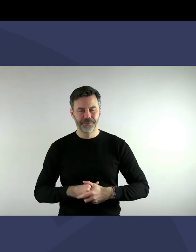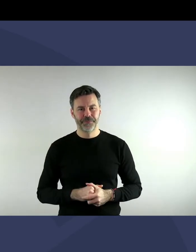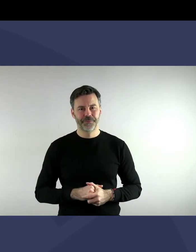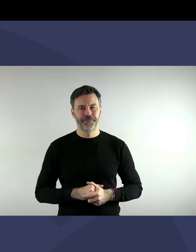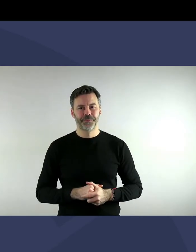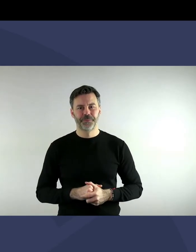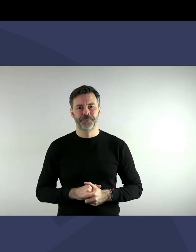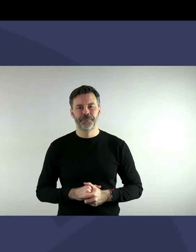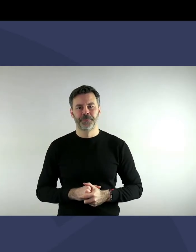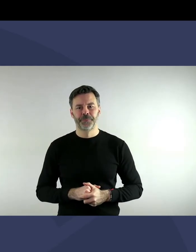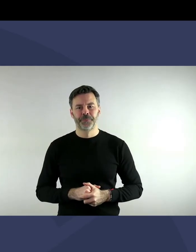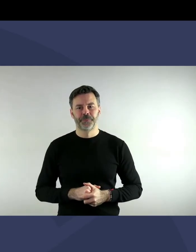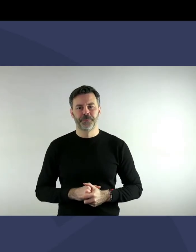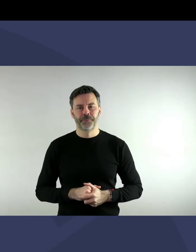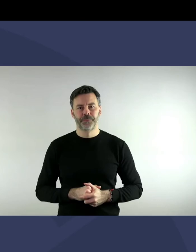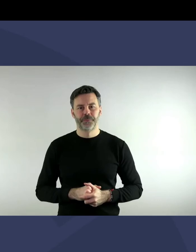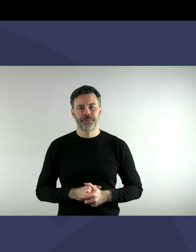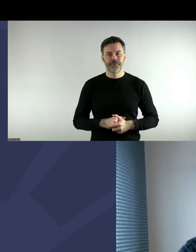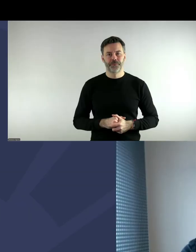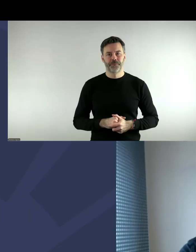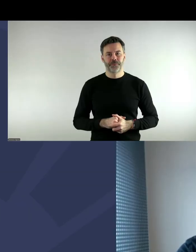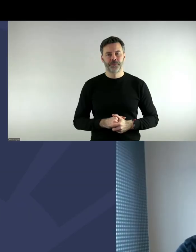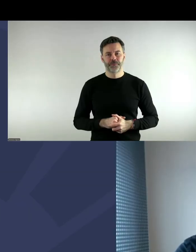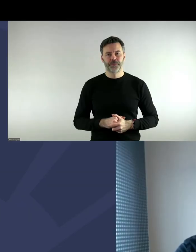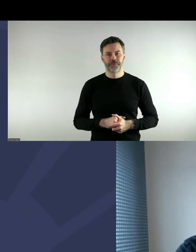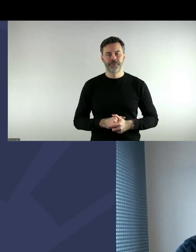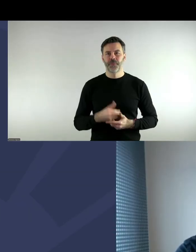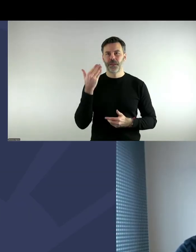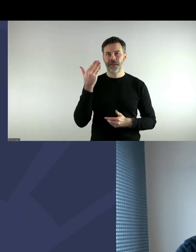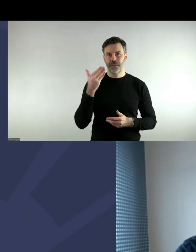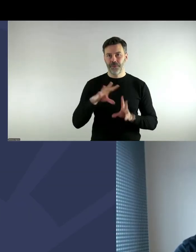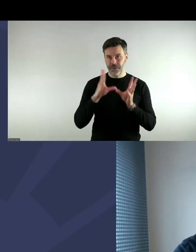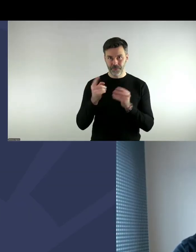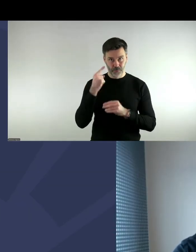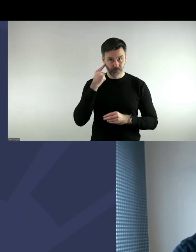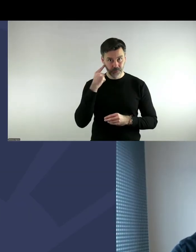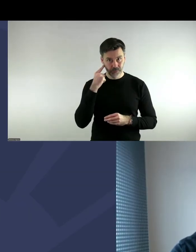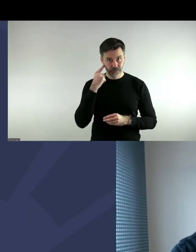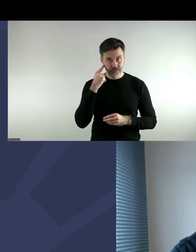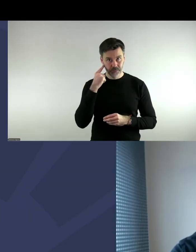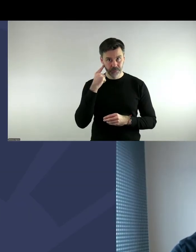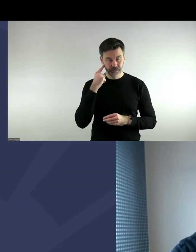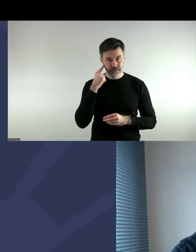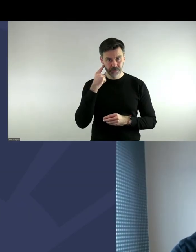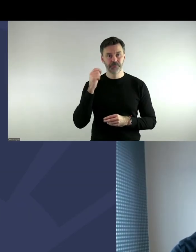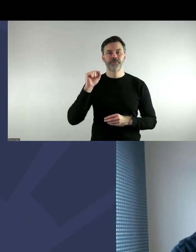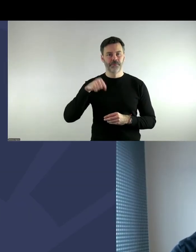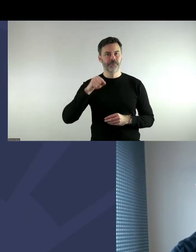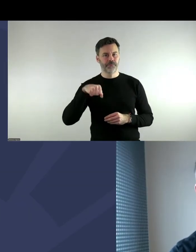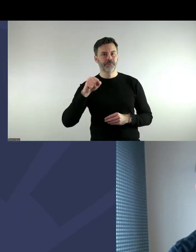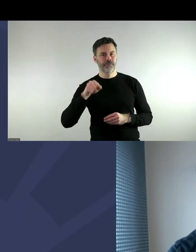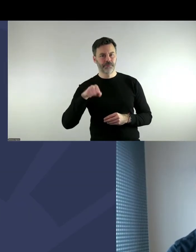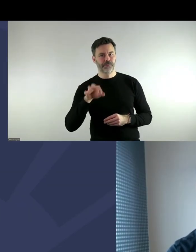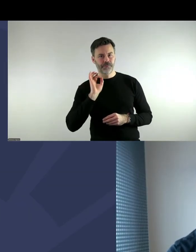yours. Hello, everybody. Can you hear me? Jak? Słyszymy? Bardzo dobrze. Yes, can hear you. I will